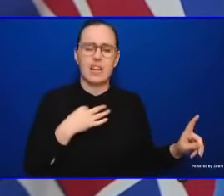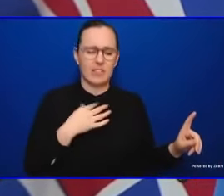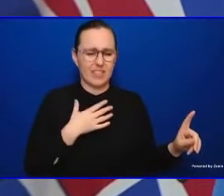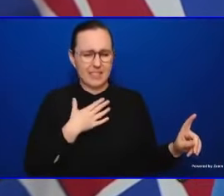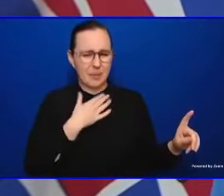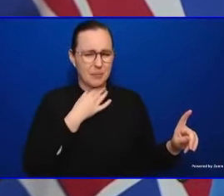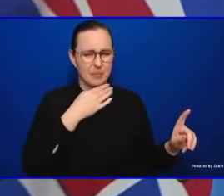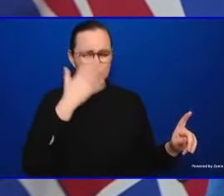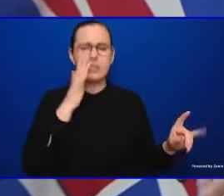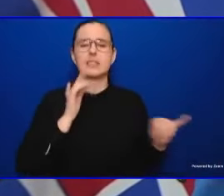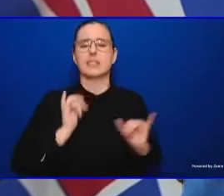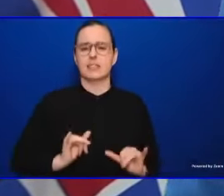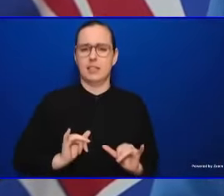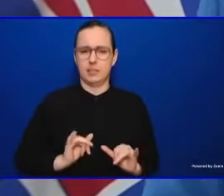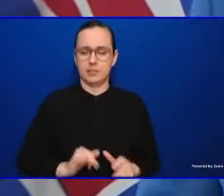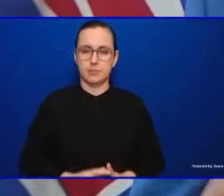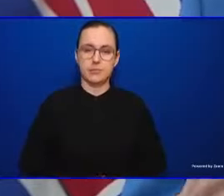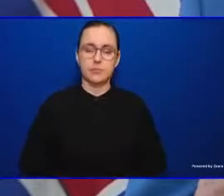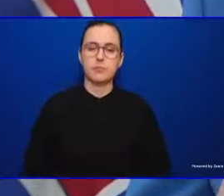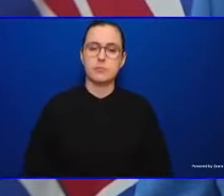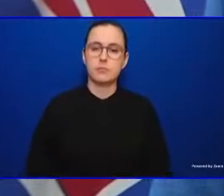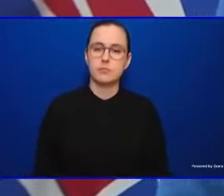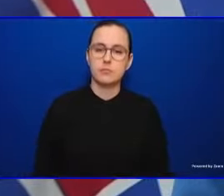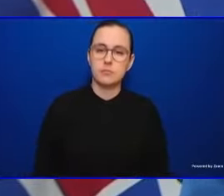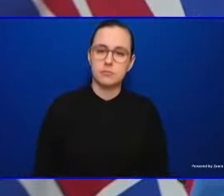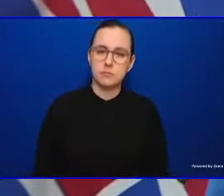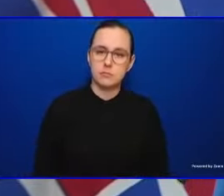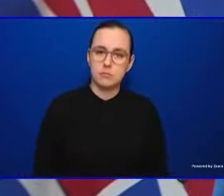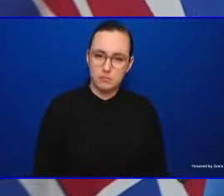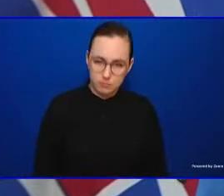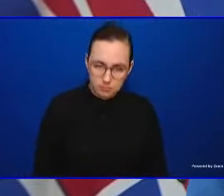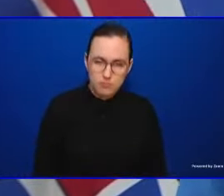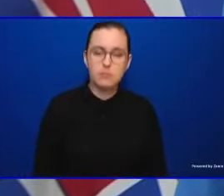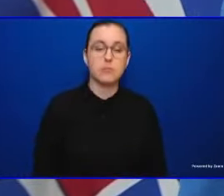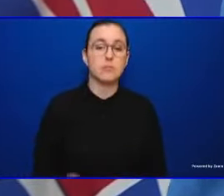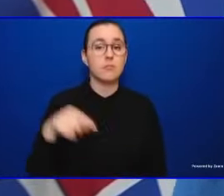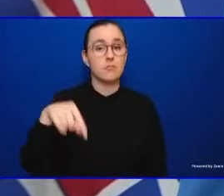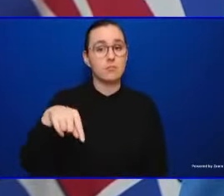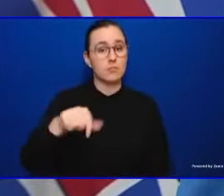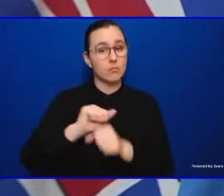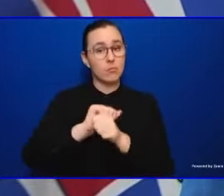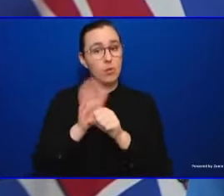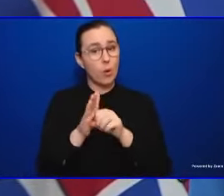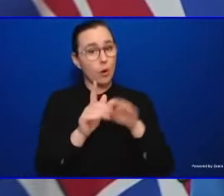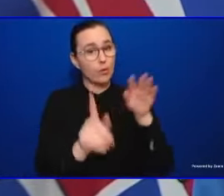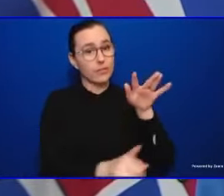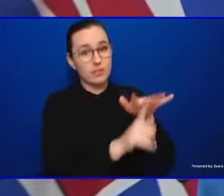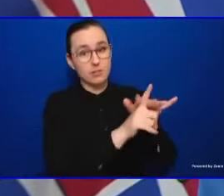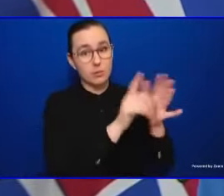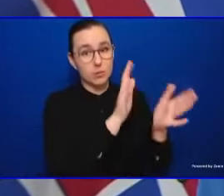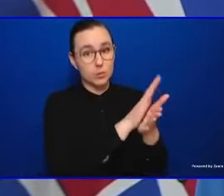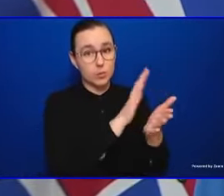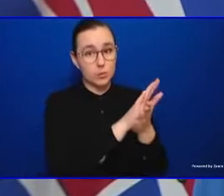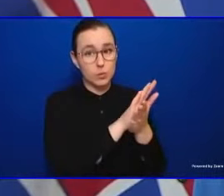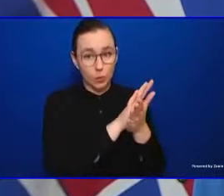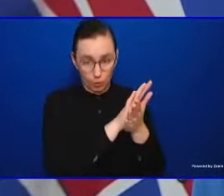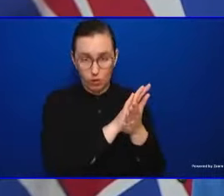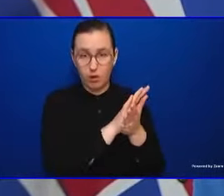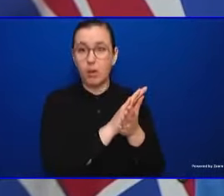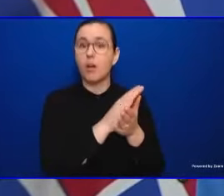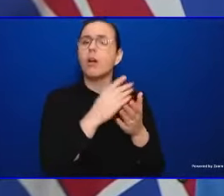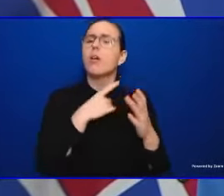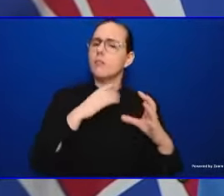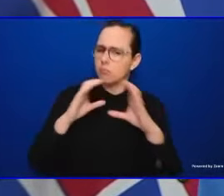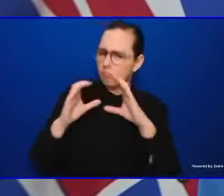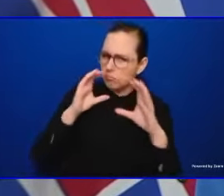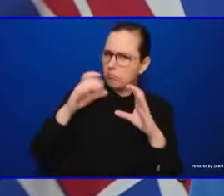happening in our schools with COVID, I understand that parents and caregivers want to know what's happening with COVID in schools.